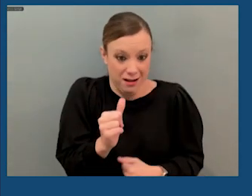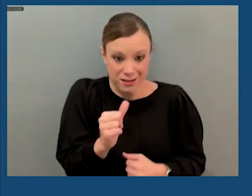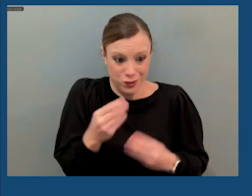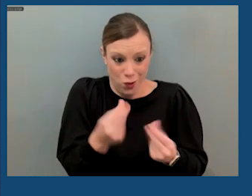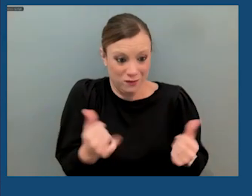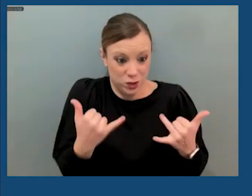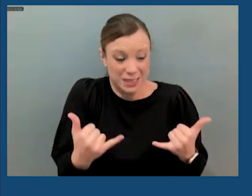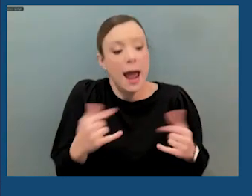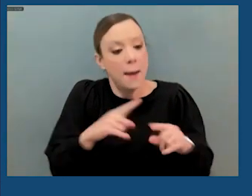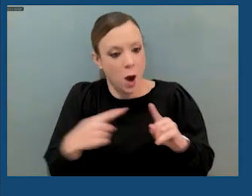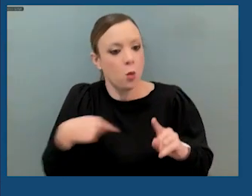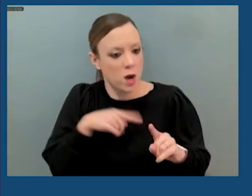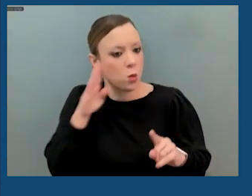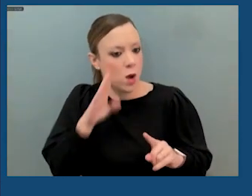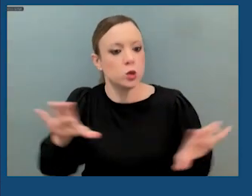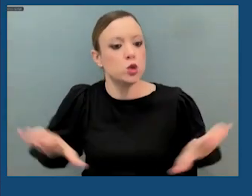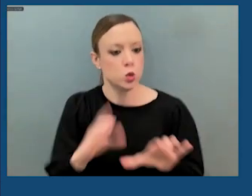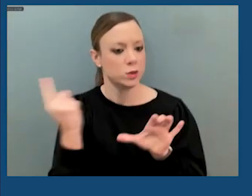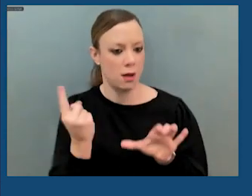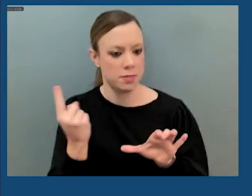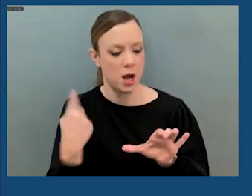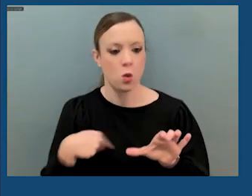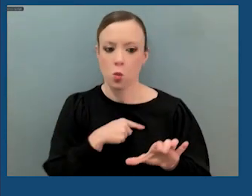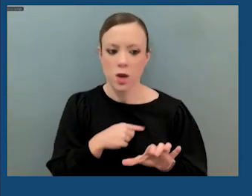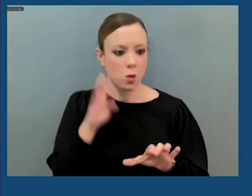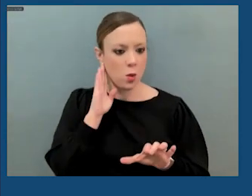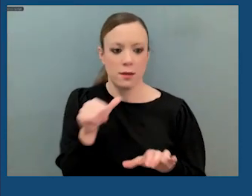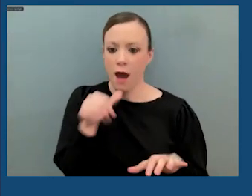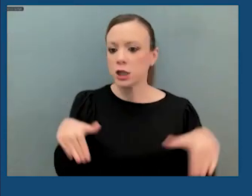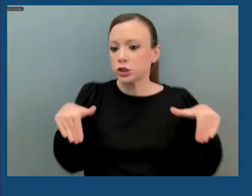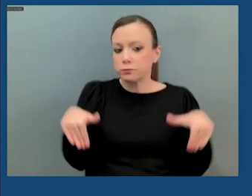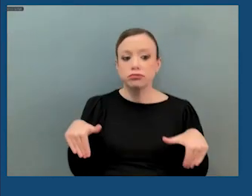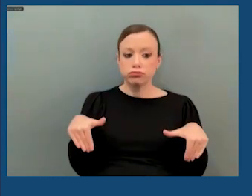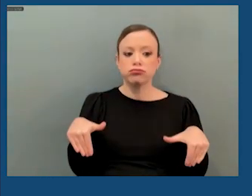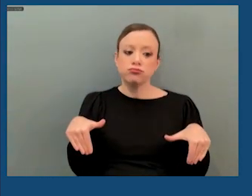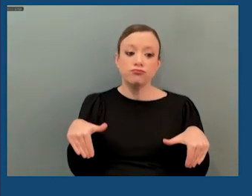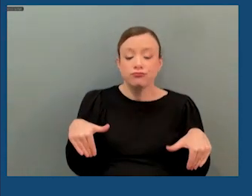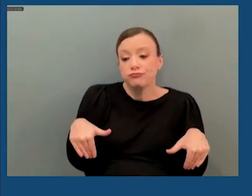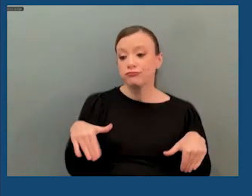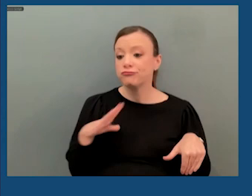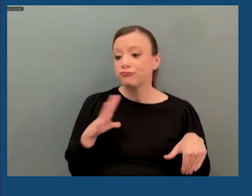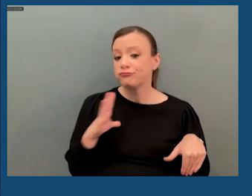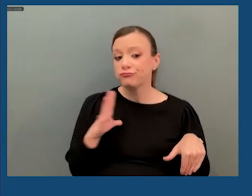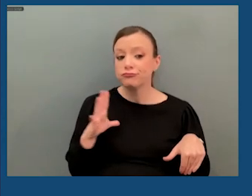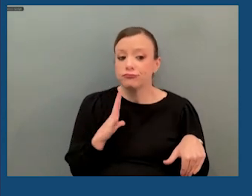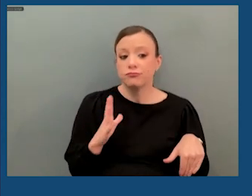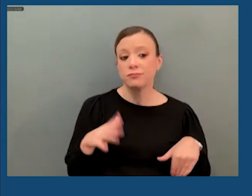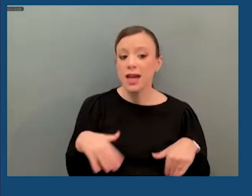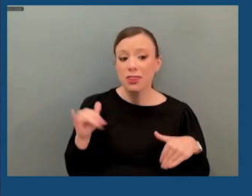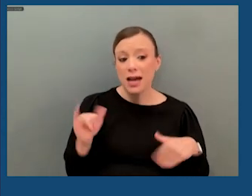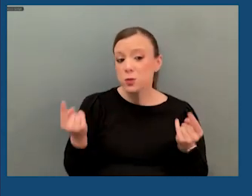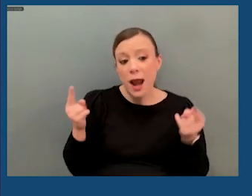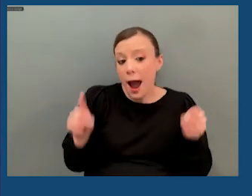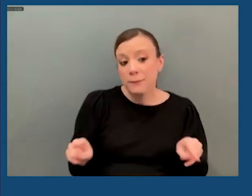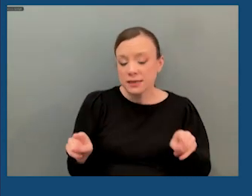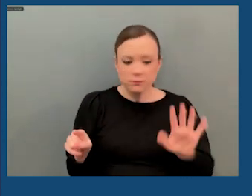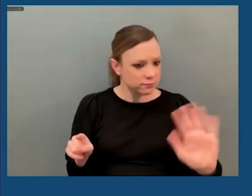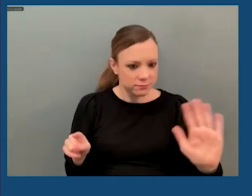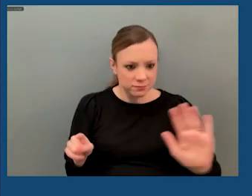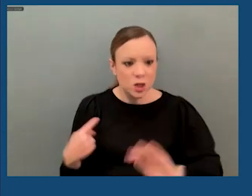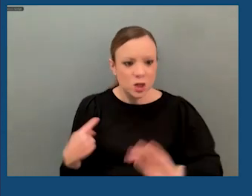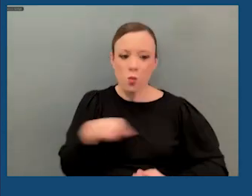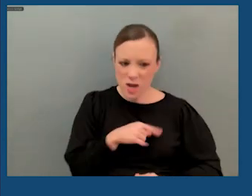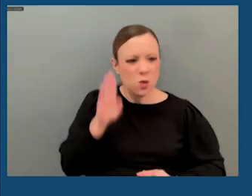because doing nothing is not an option. Complacency can never sit in and say, this is just the way it is. This is New York. This is New